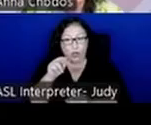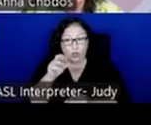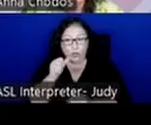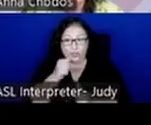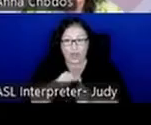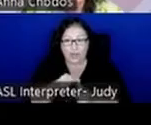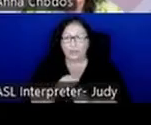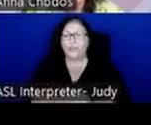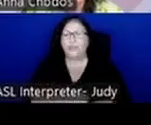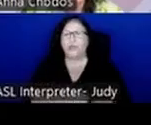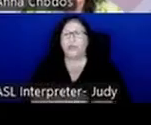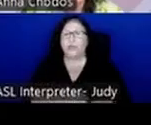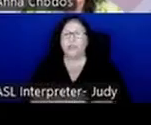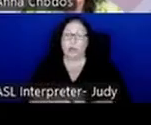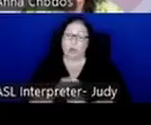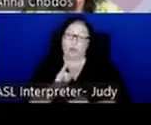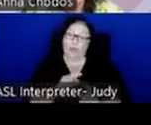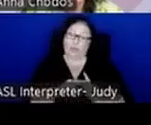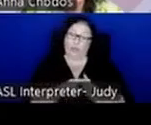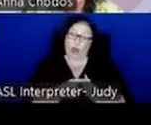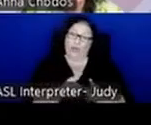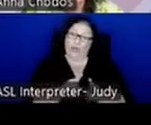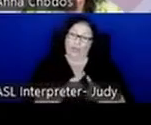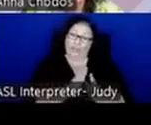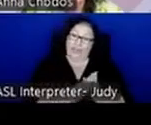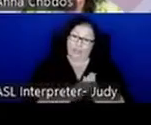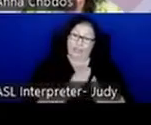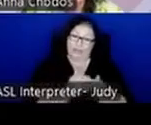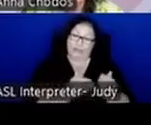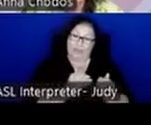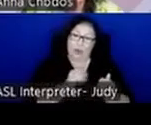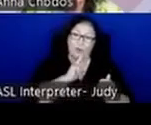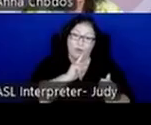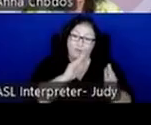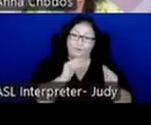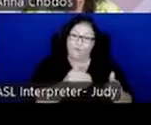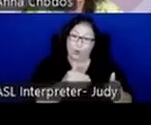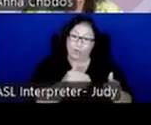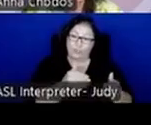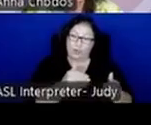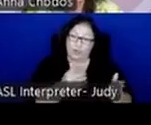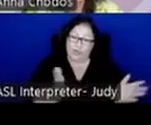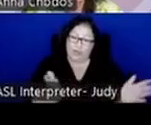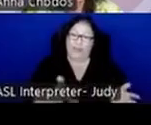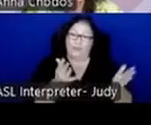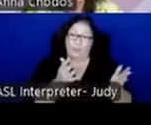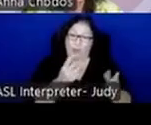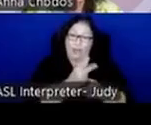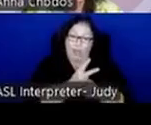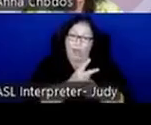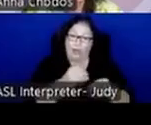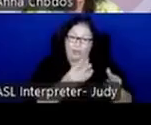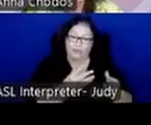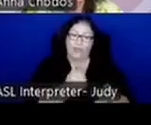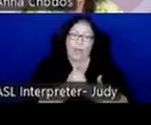an initiative that was really focused on lifting up caregivers, helping caregivers identify and